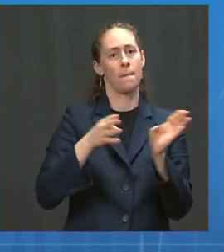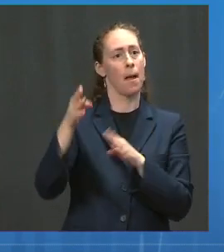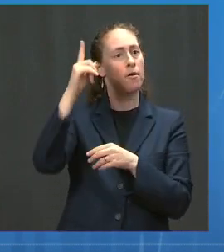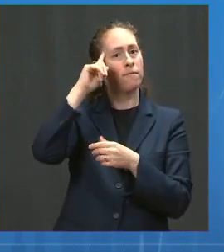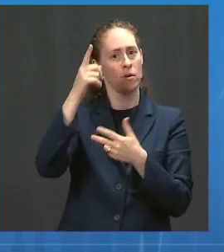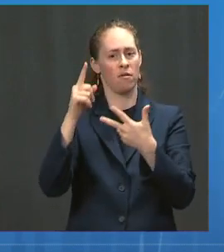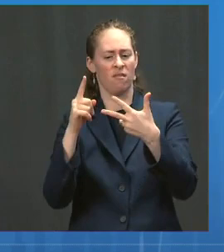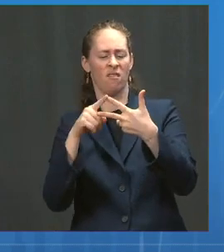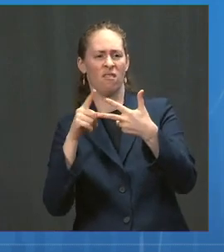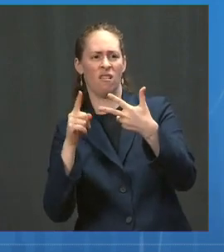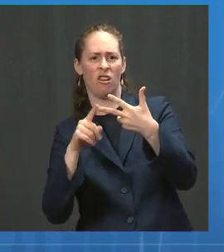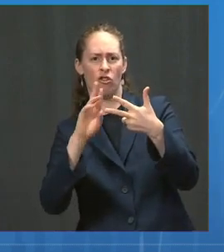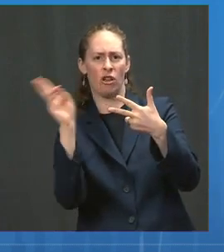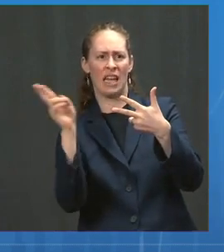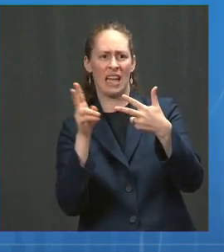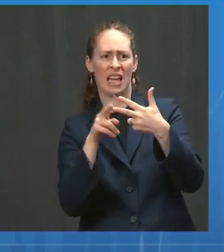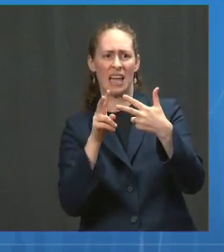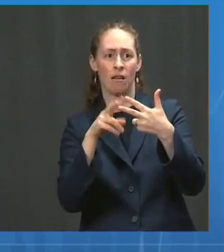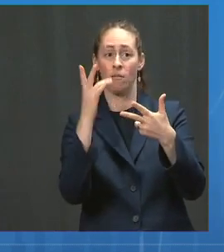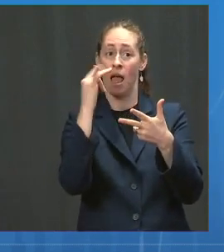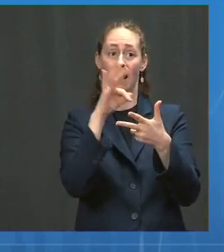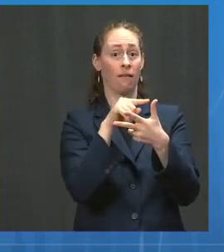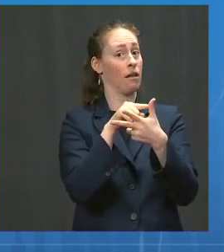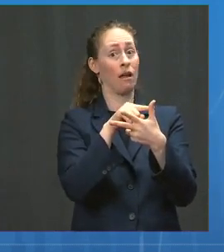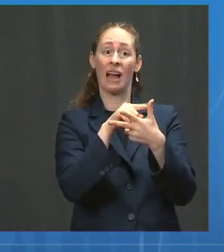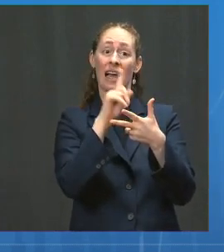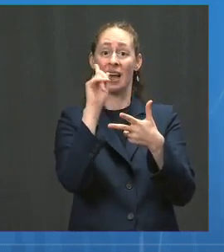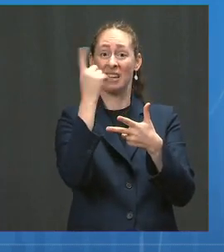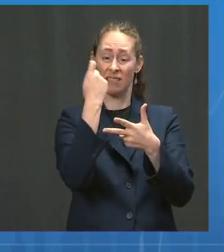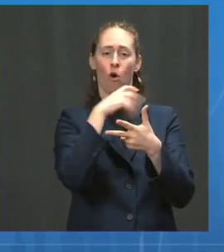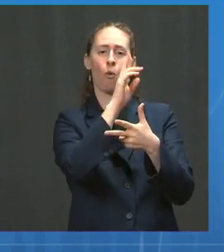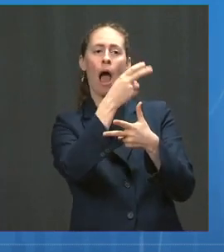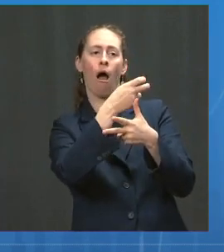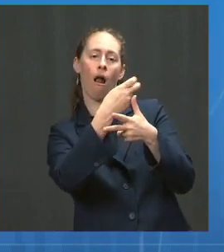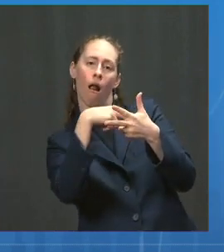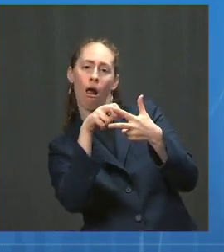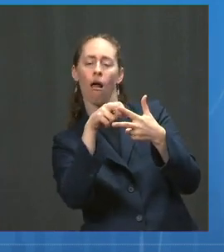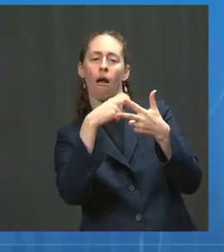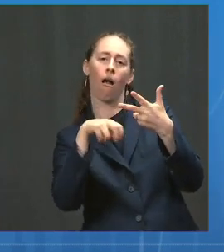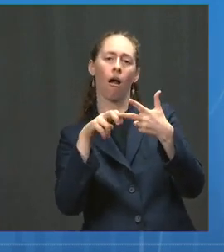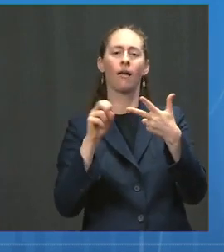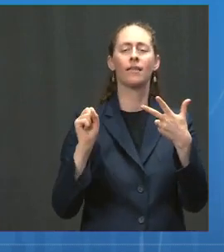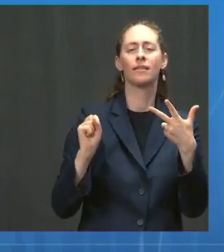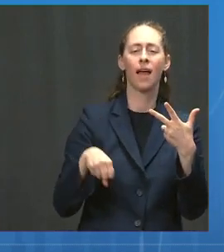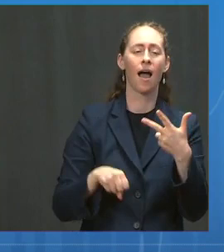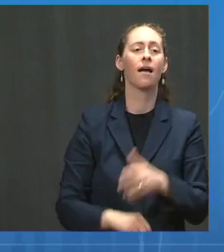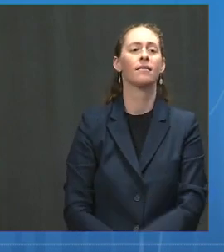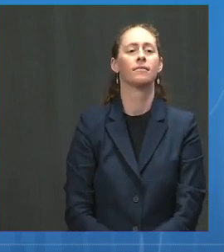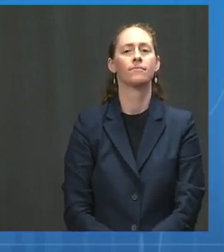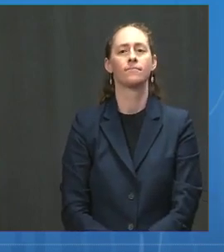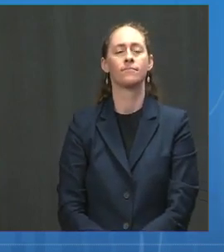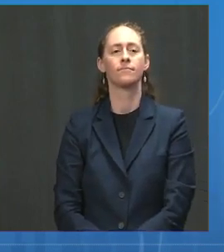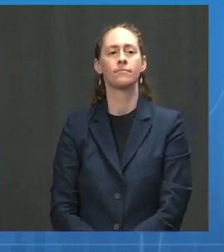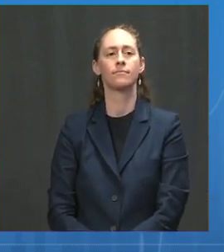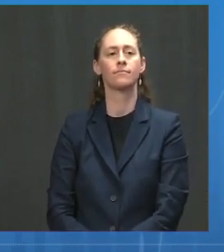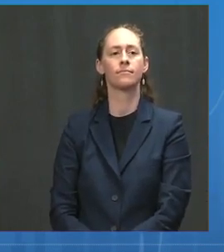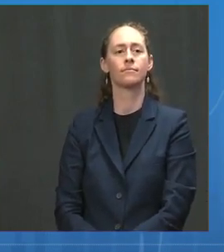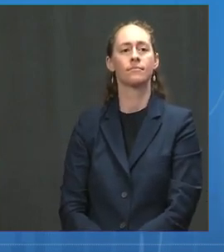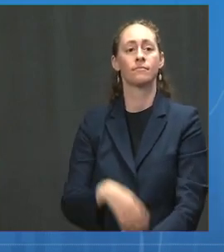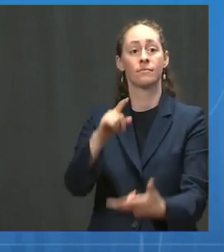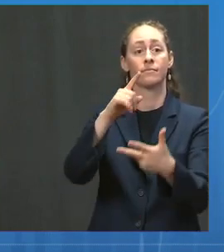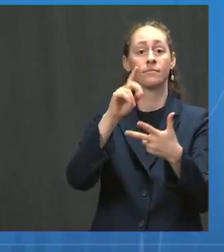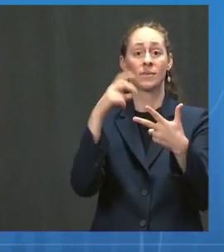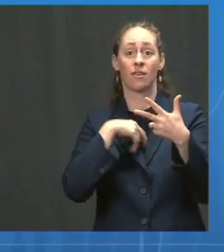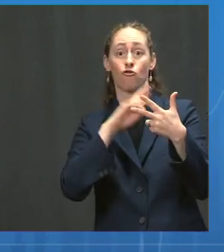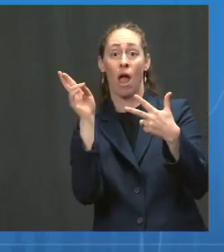knew the phase 1 worked or not, and to start manufacturing. So when you do that, you make a